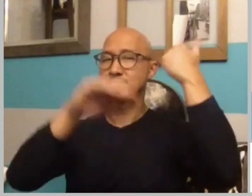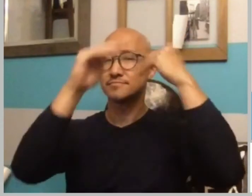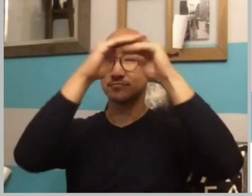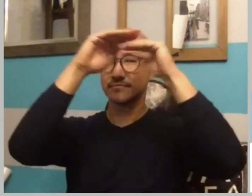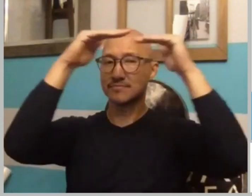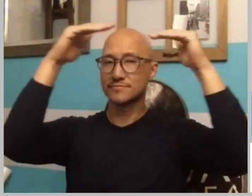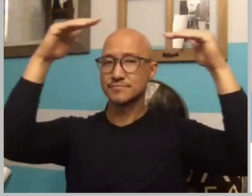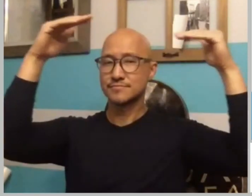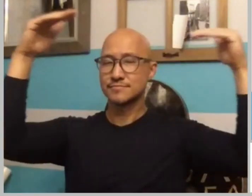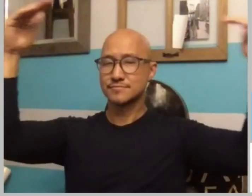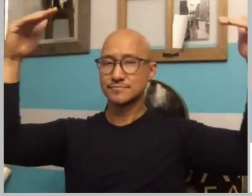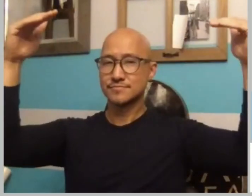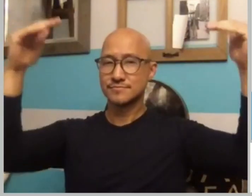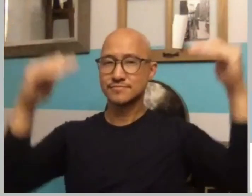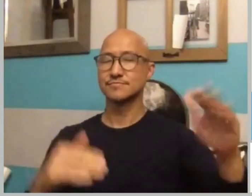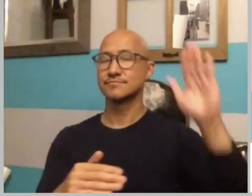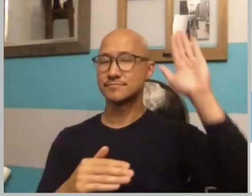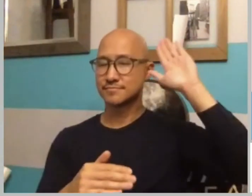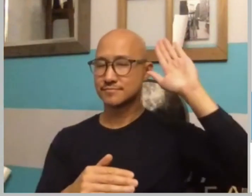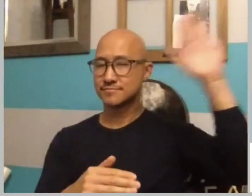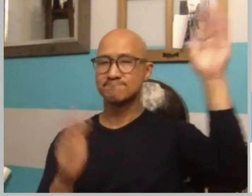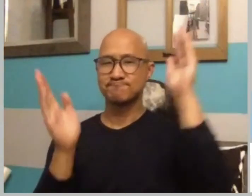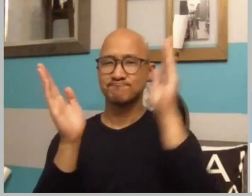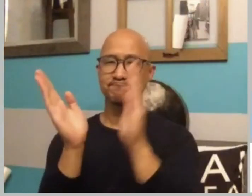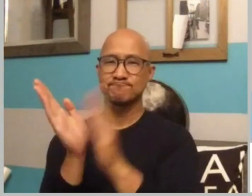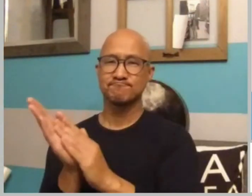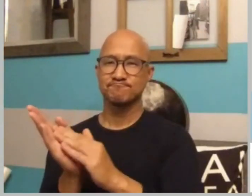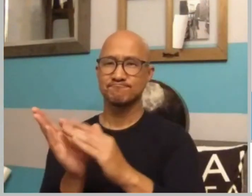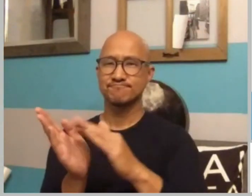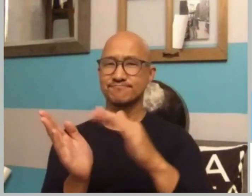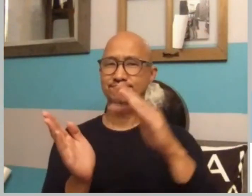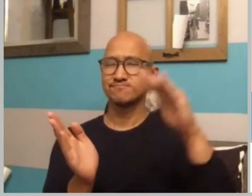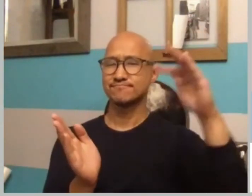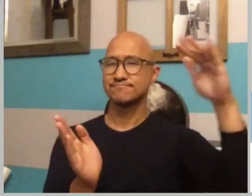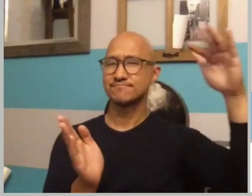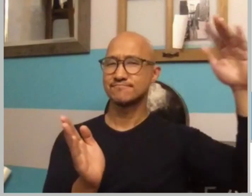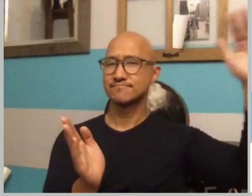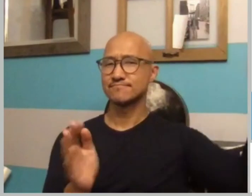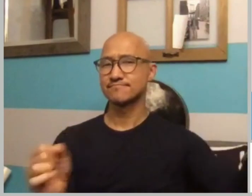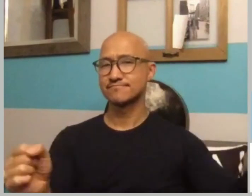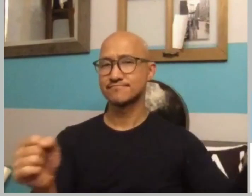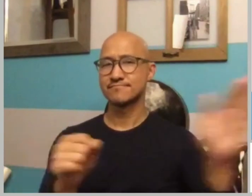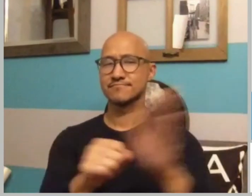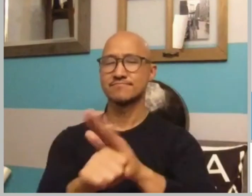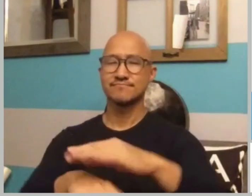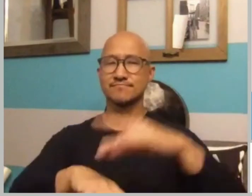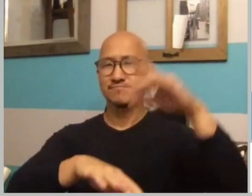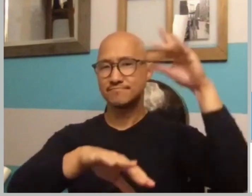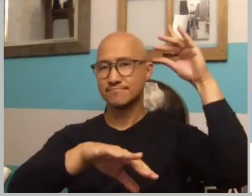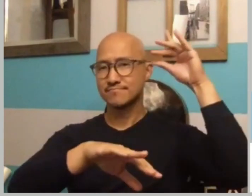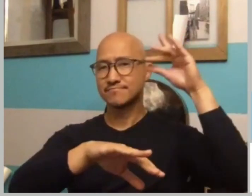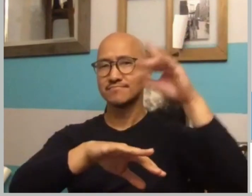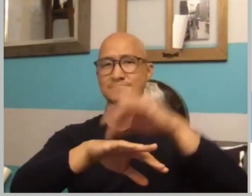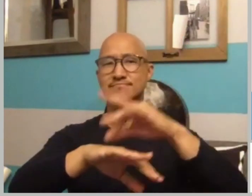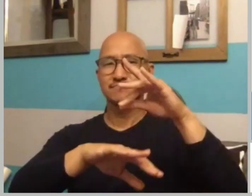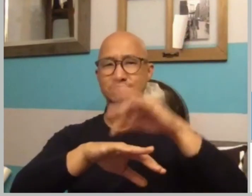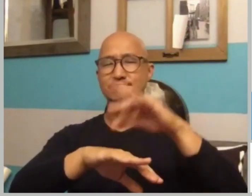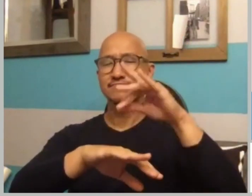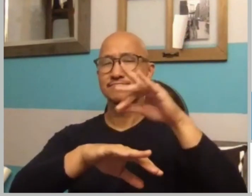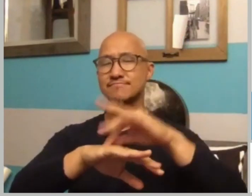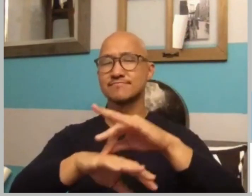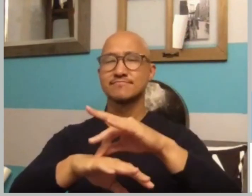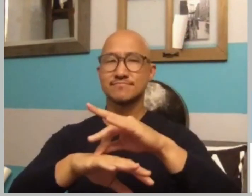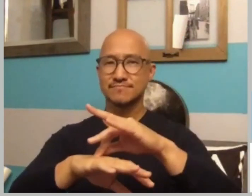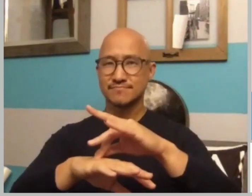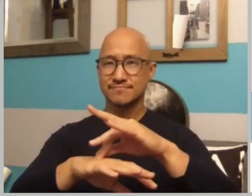your glory be over all the earth. And be exalted, O God, above the heavens. Let your